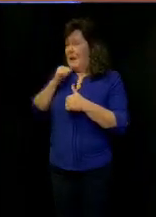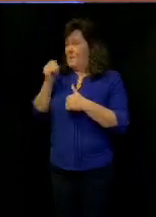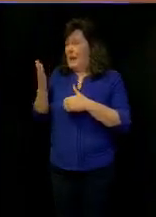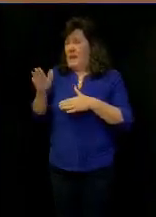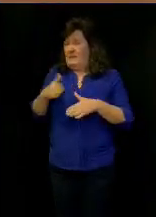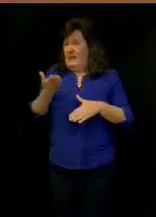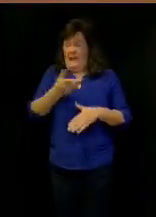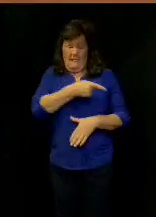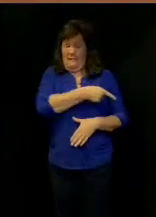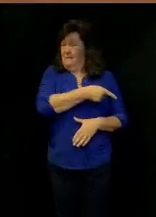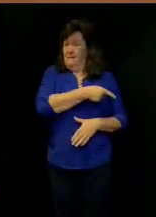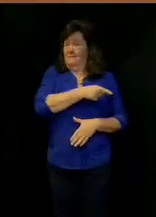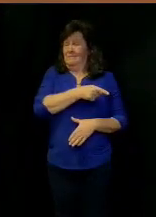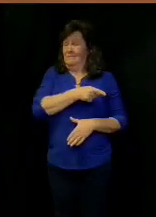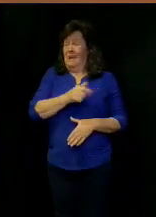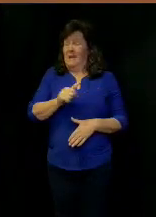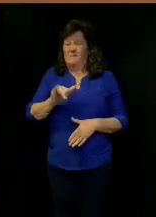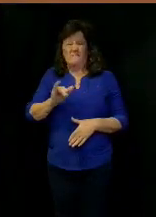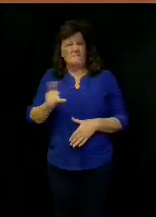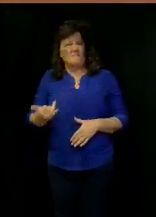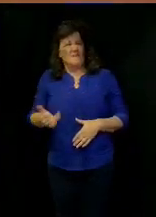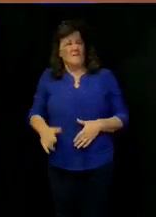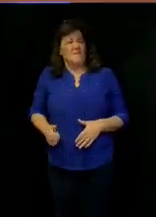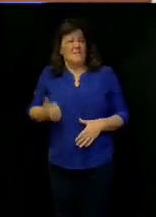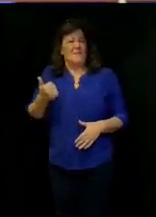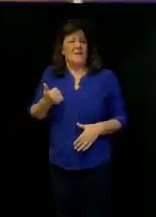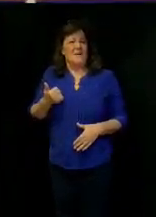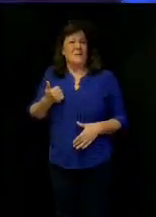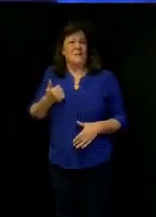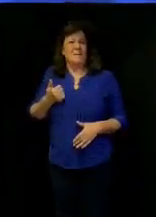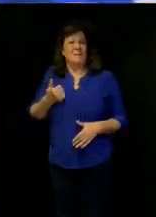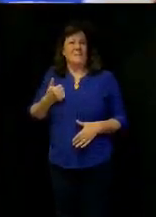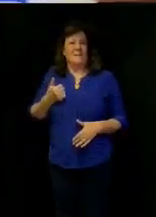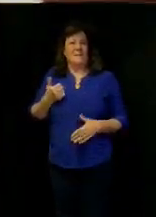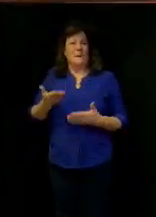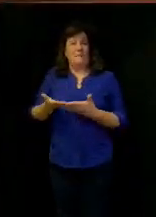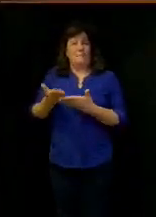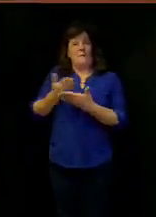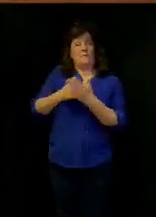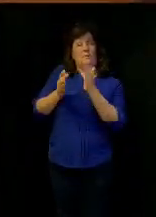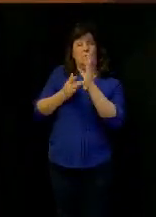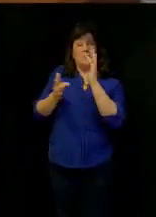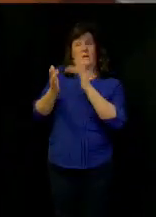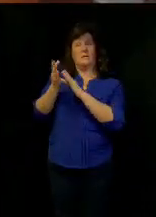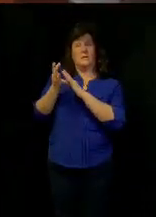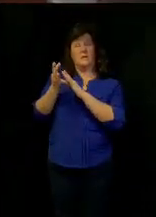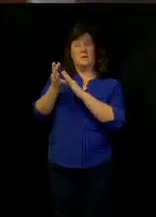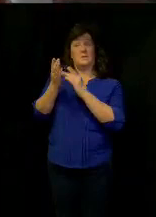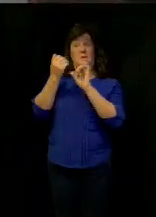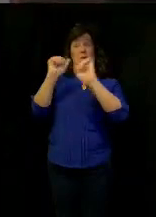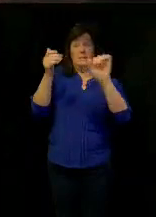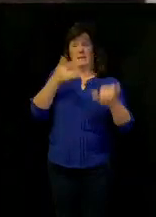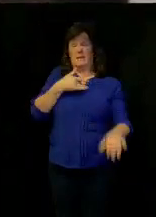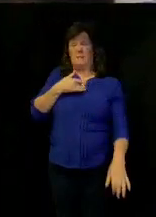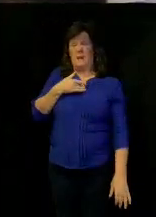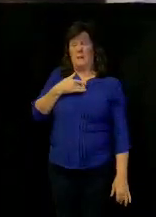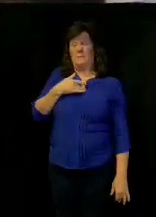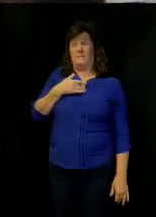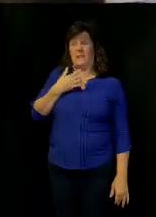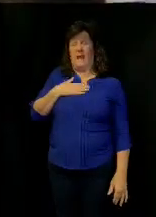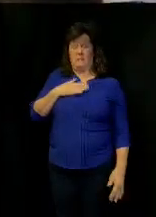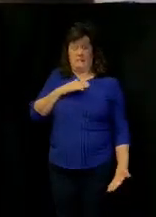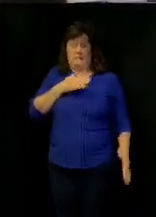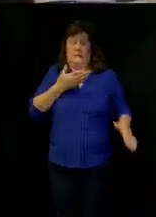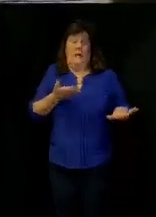I am alive. Prior to Christ, I was dead in my trespasses and my sin. I